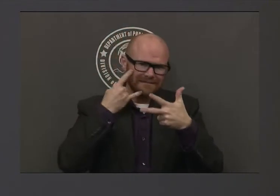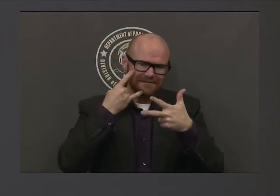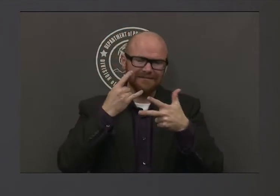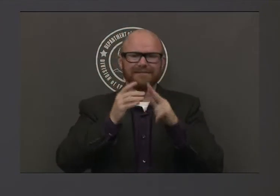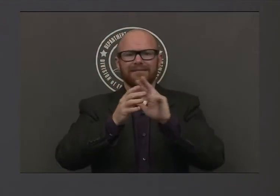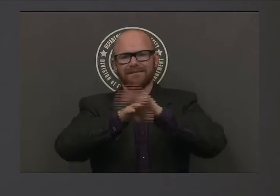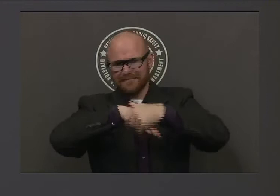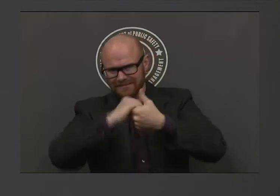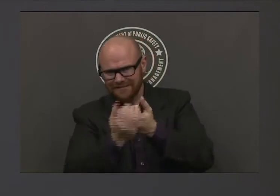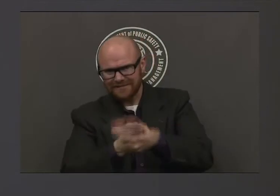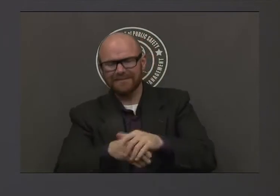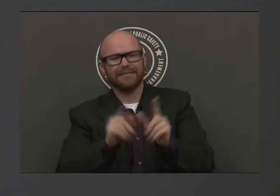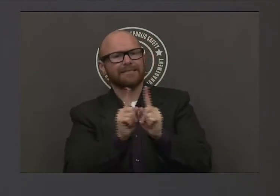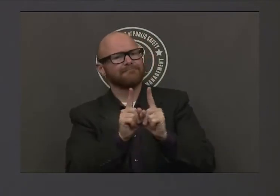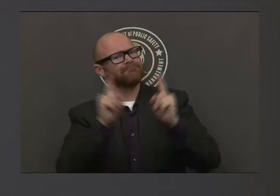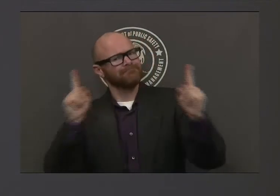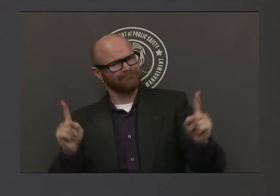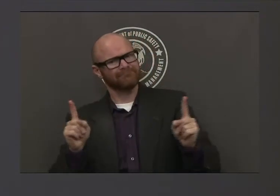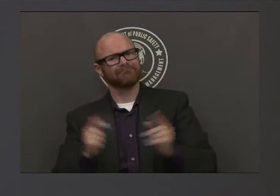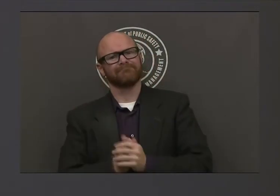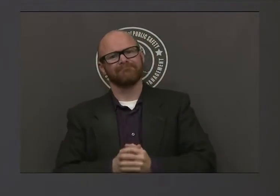Next question.